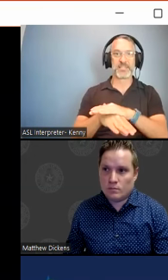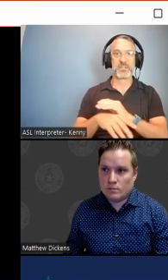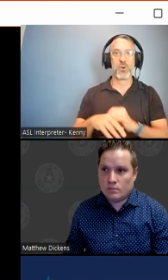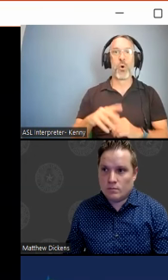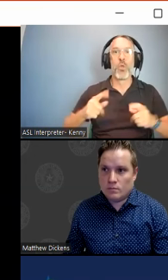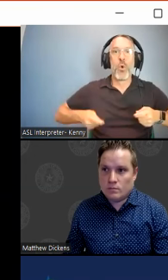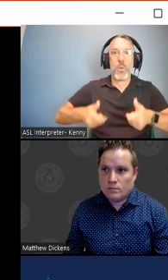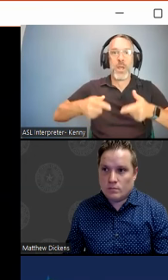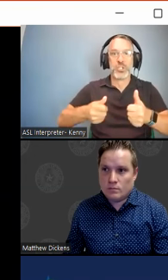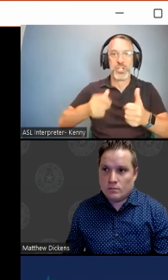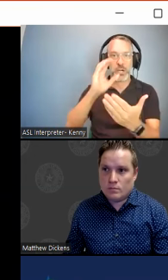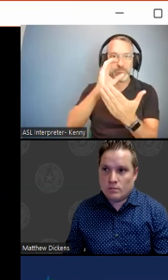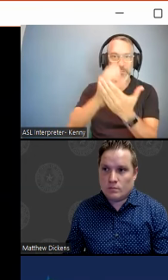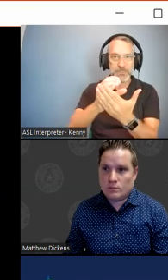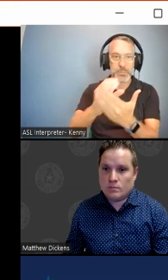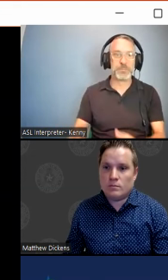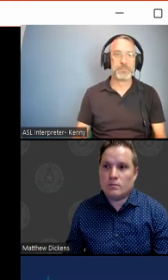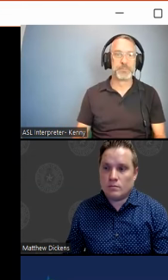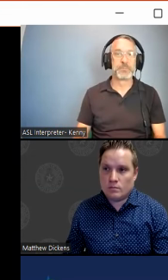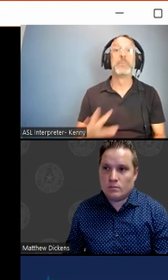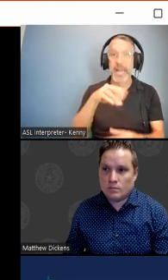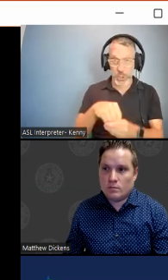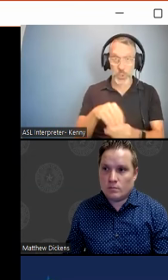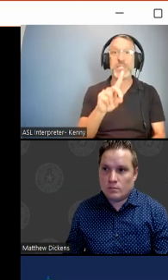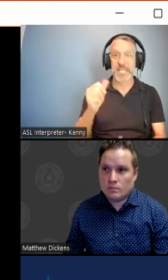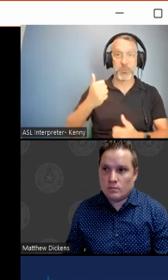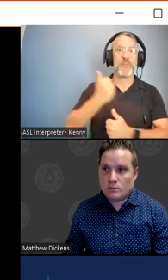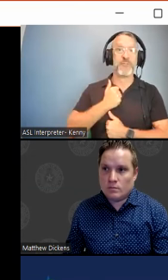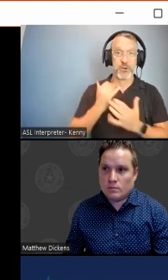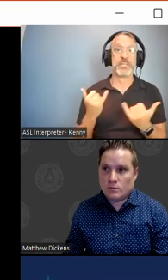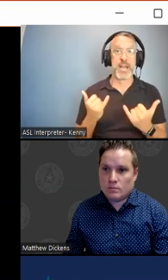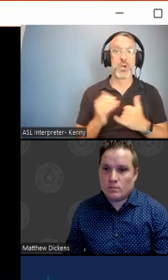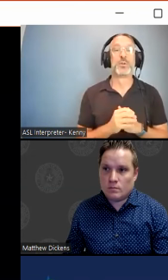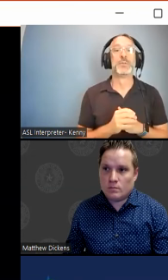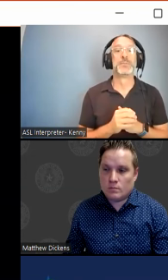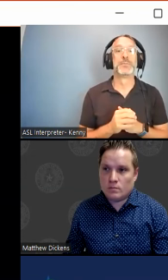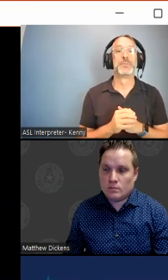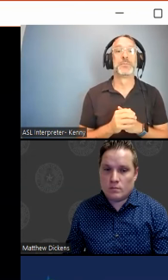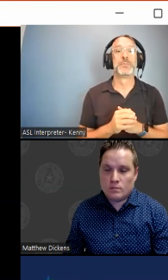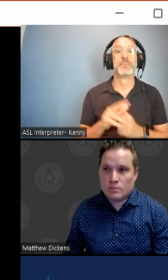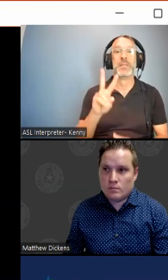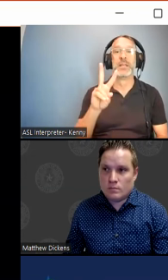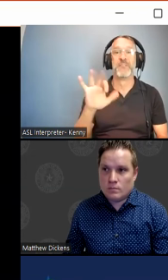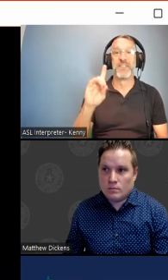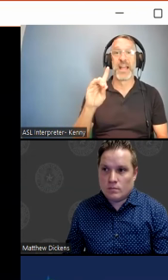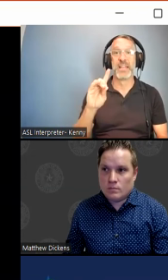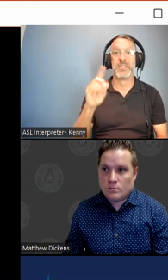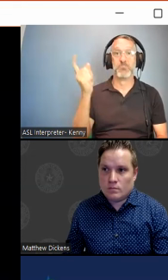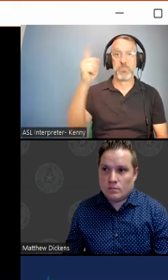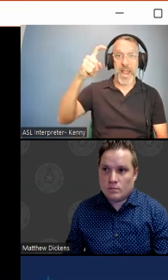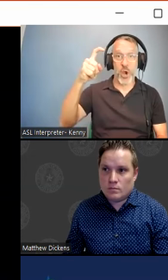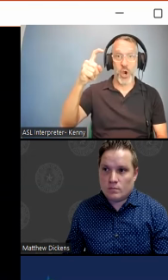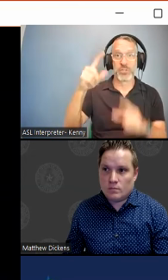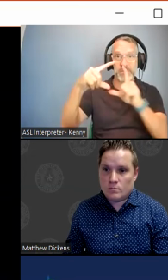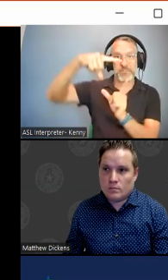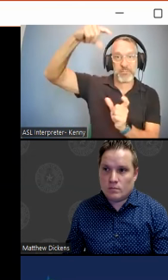wheelchair emblem. And that includes disabled veterans now. Valid placards They're going to have that information from